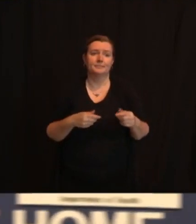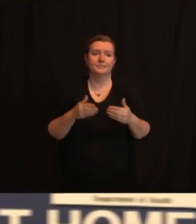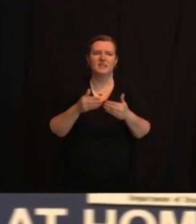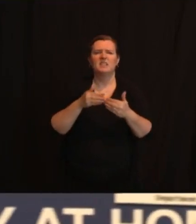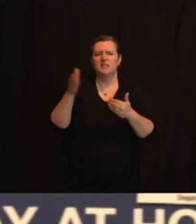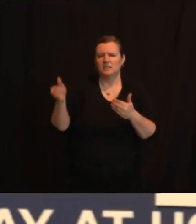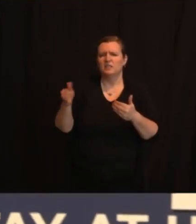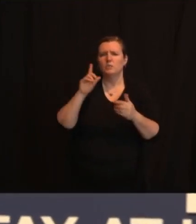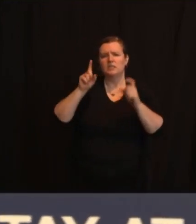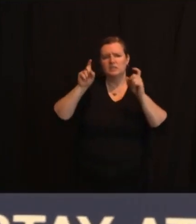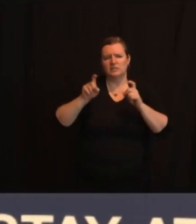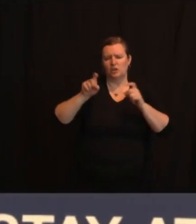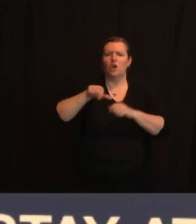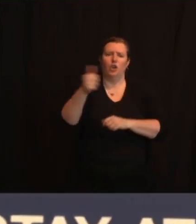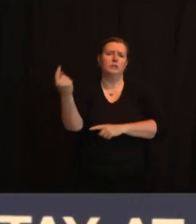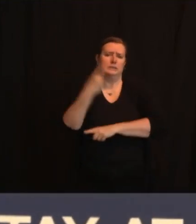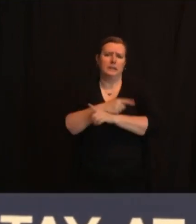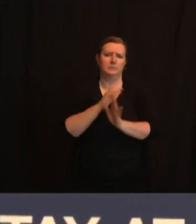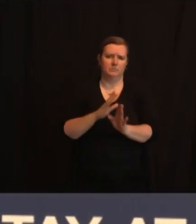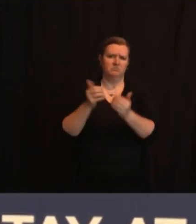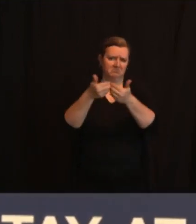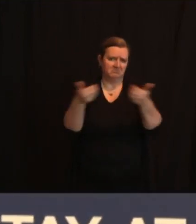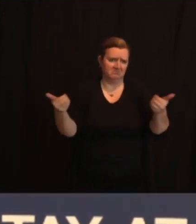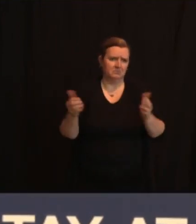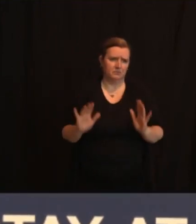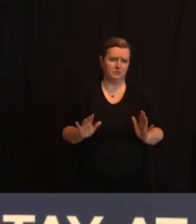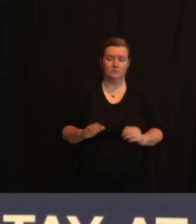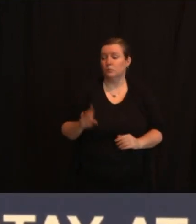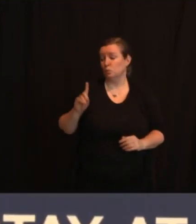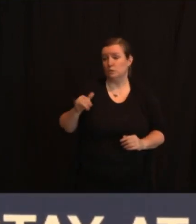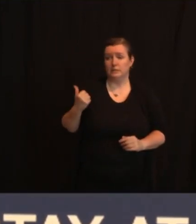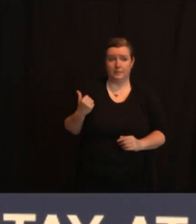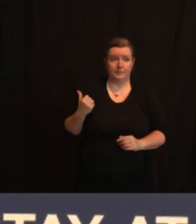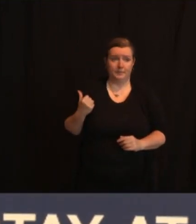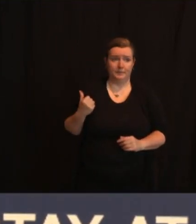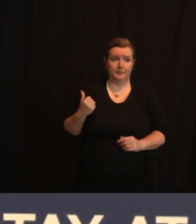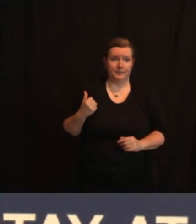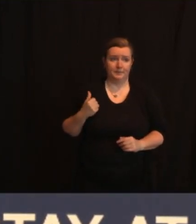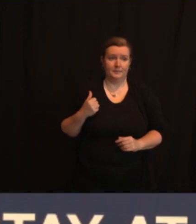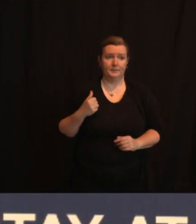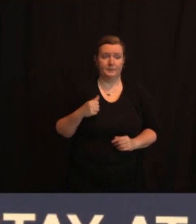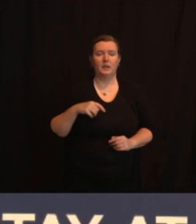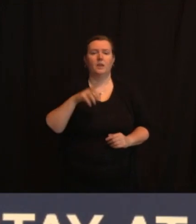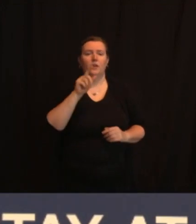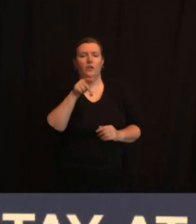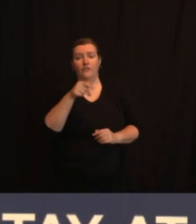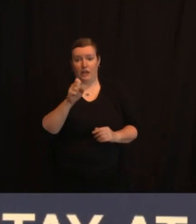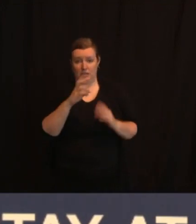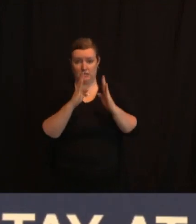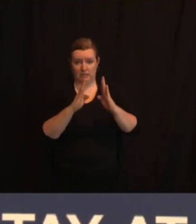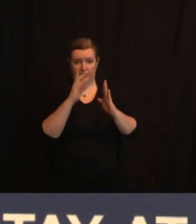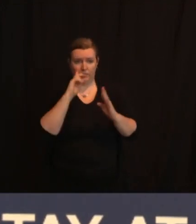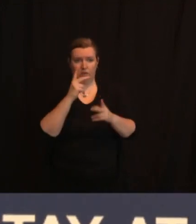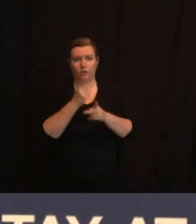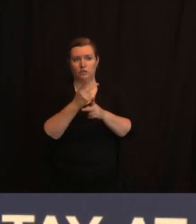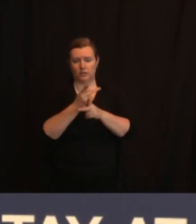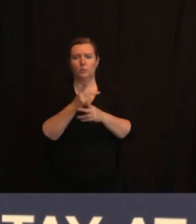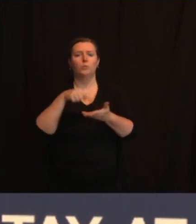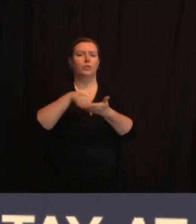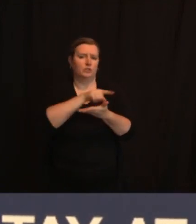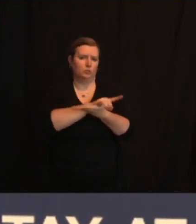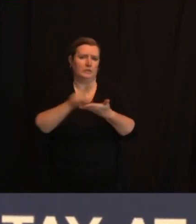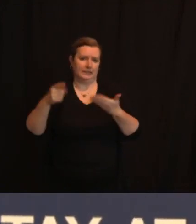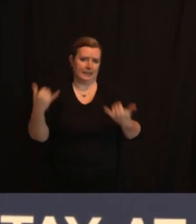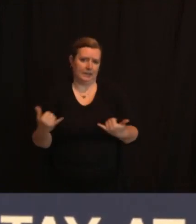2 long-term care program is kicking off this week. That's with facilities that